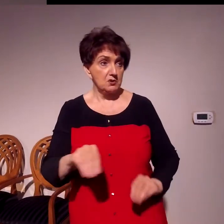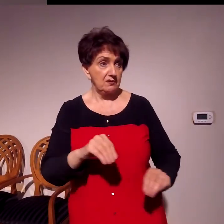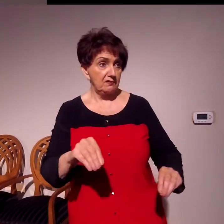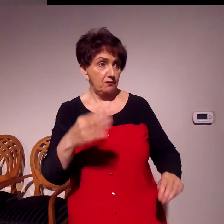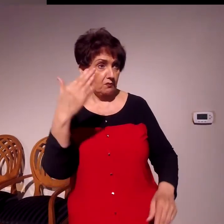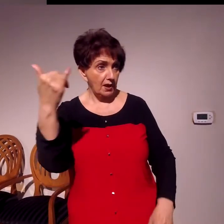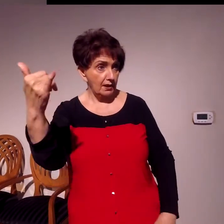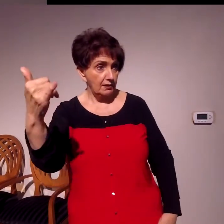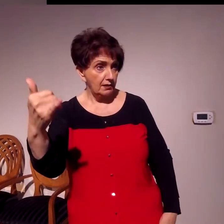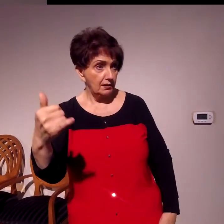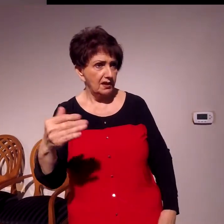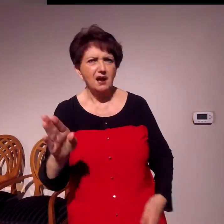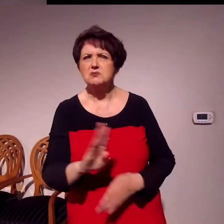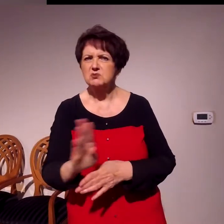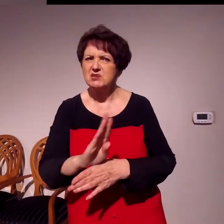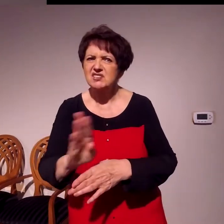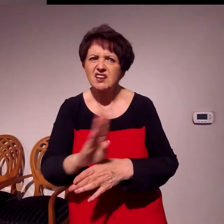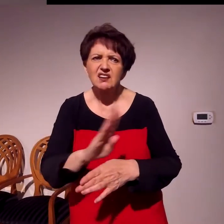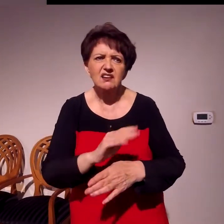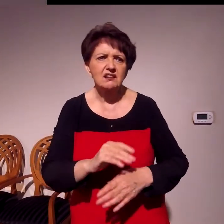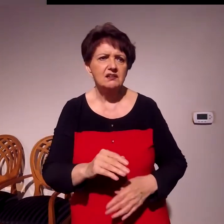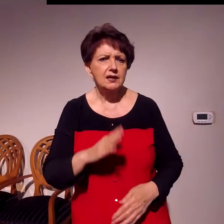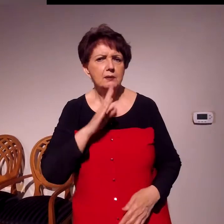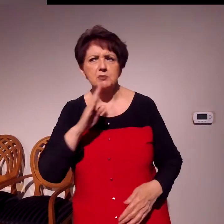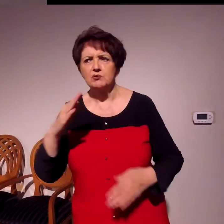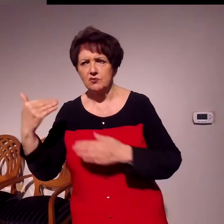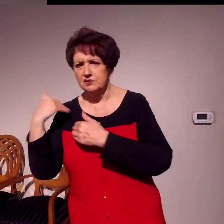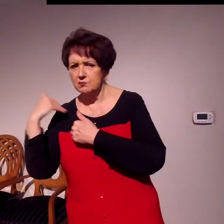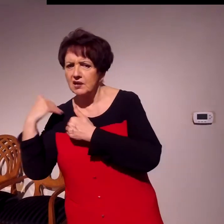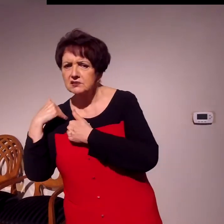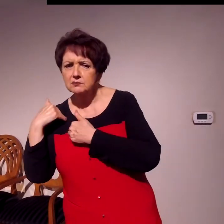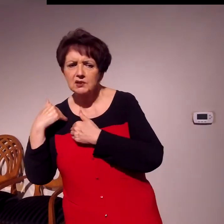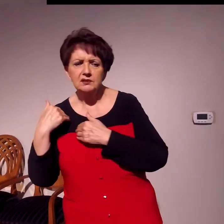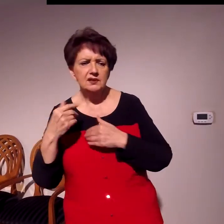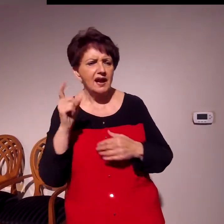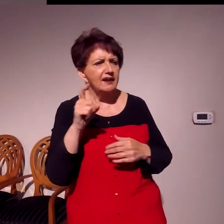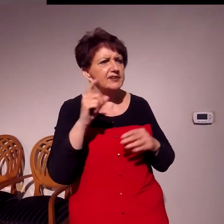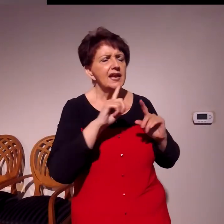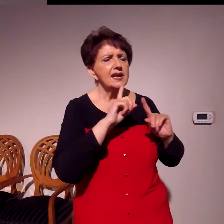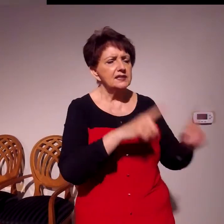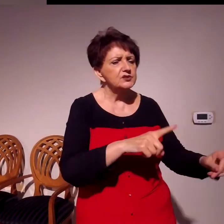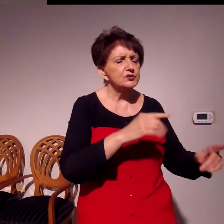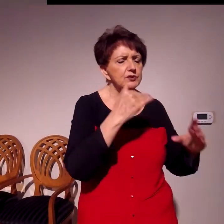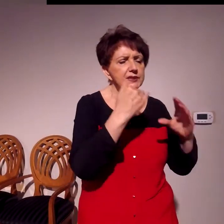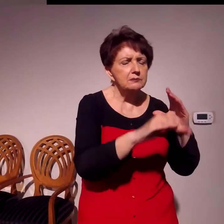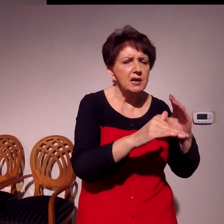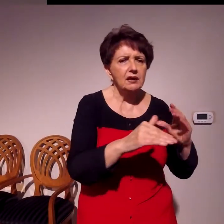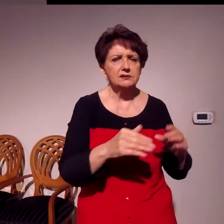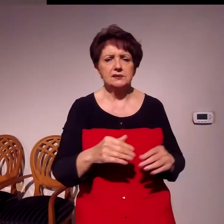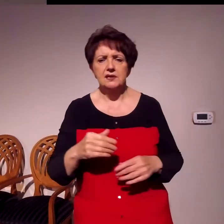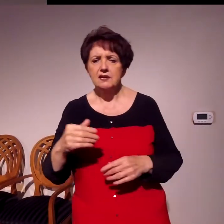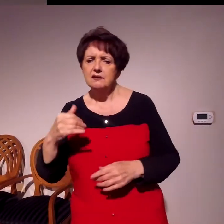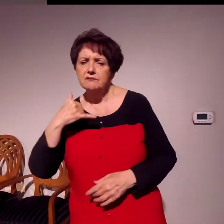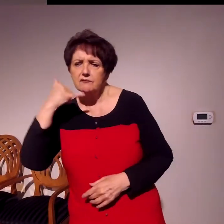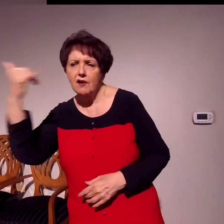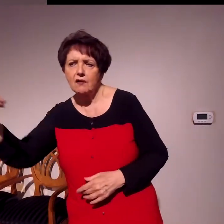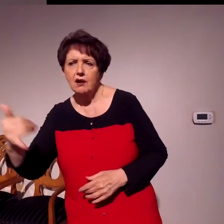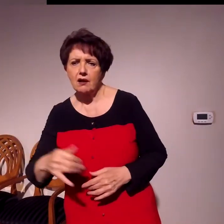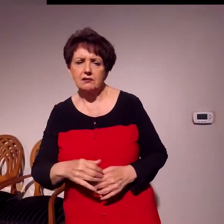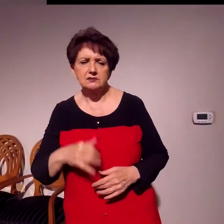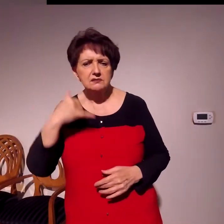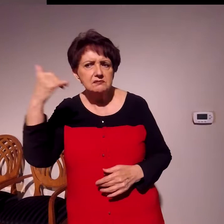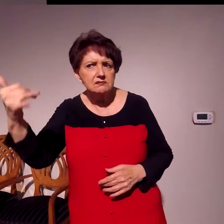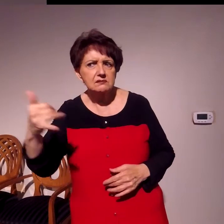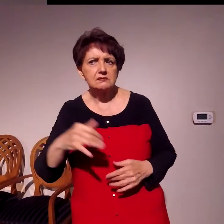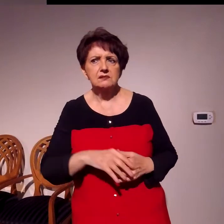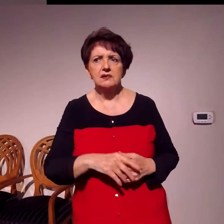Well, I'm too busy. I'm being responsible. I have emails to answer. I have phone calls to make. I have things to do. I have